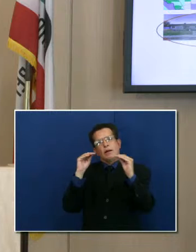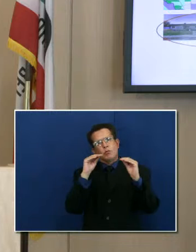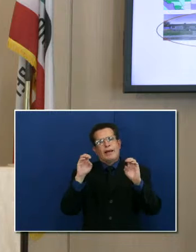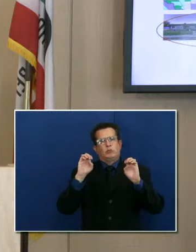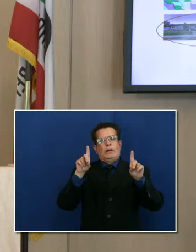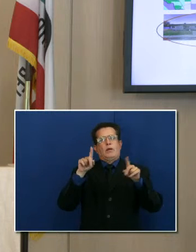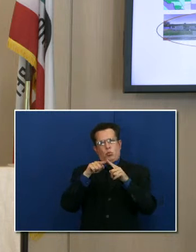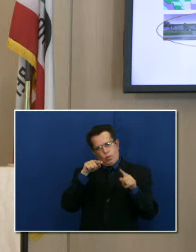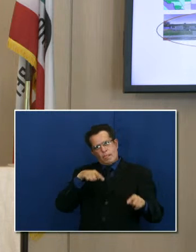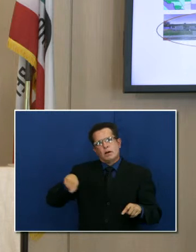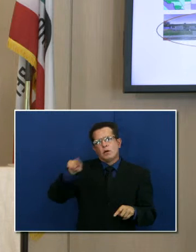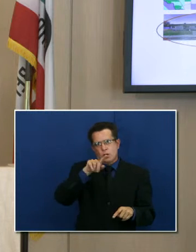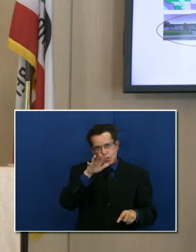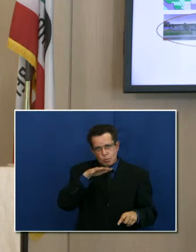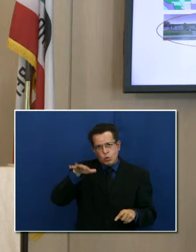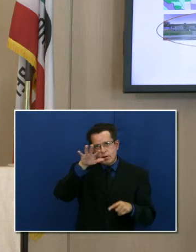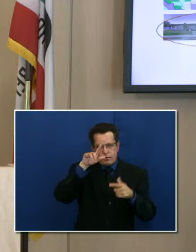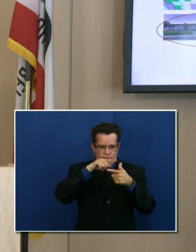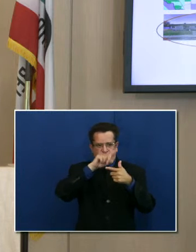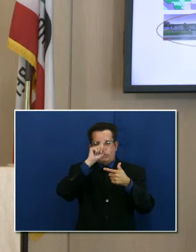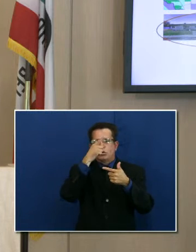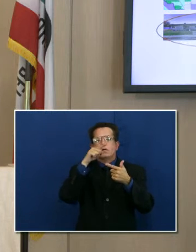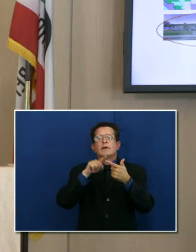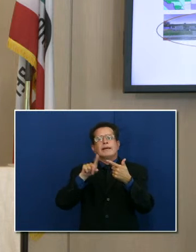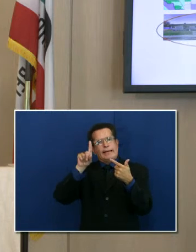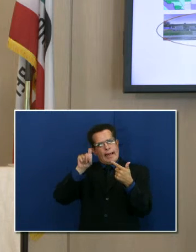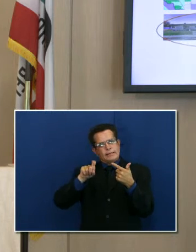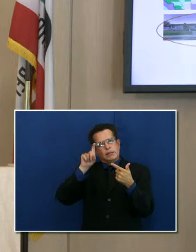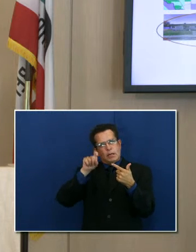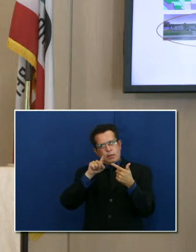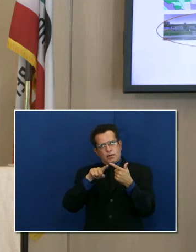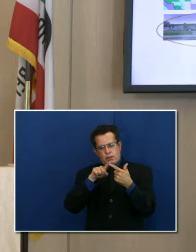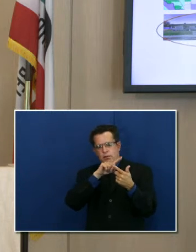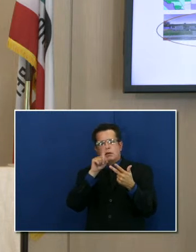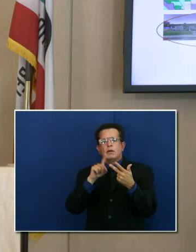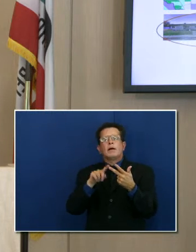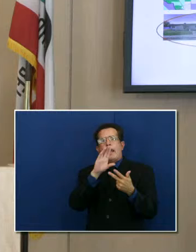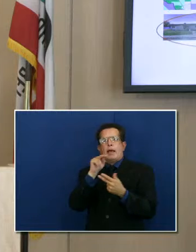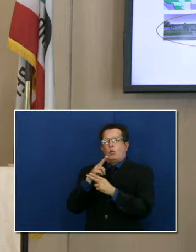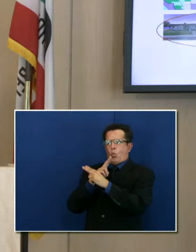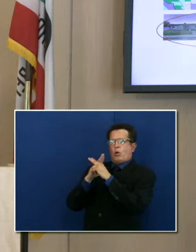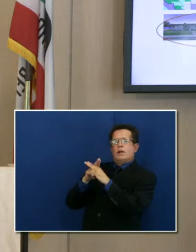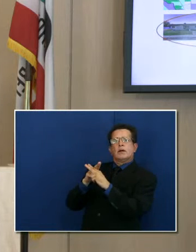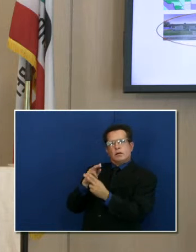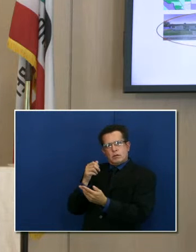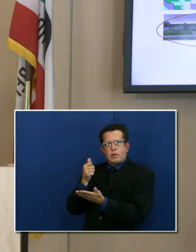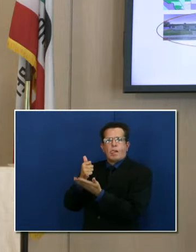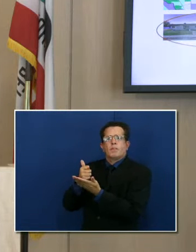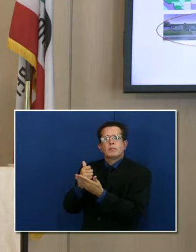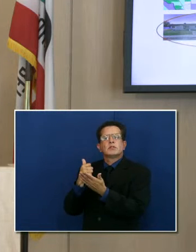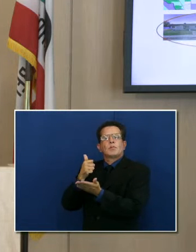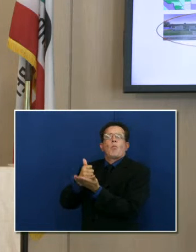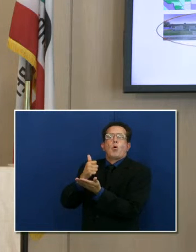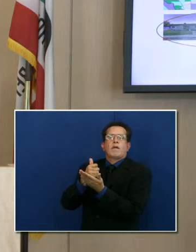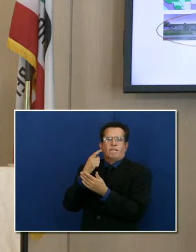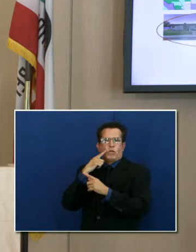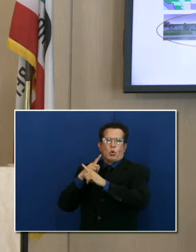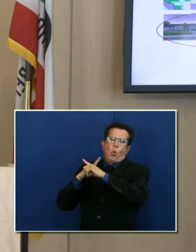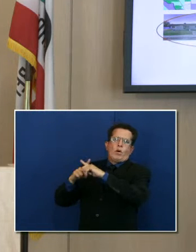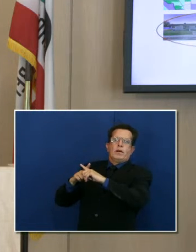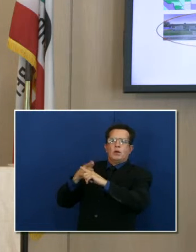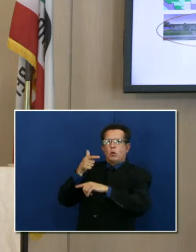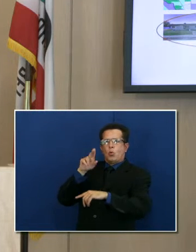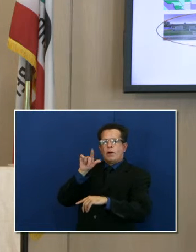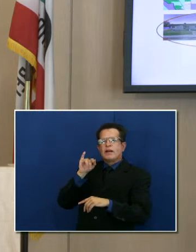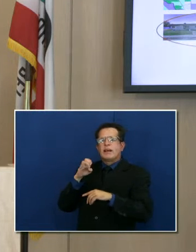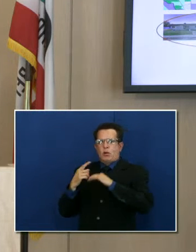on testing, then contact tracing, and then isolation and quarantine support. There are other strategies that